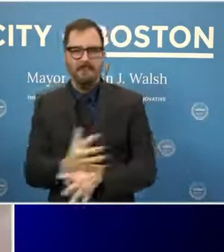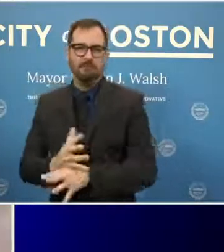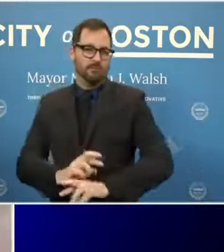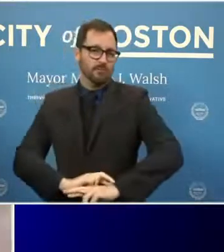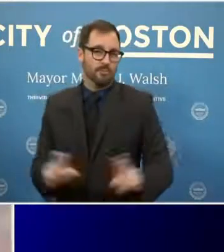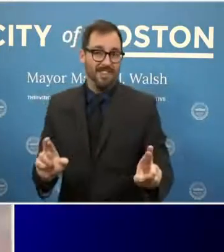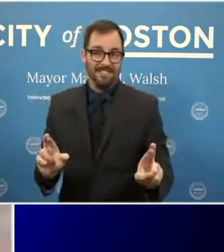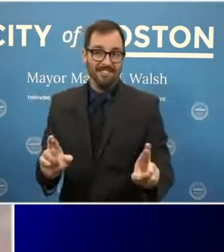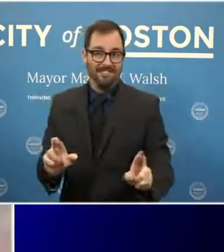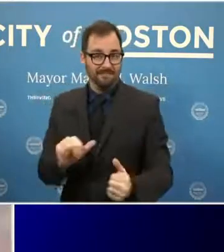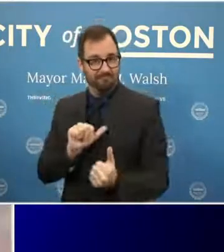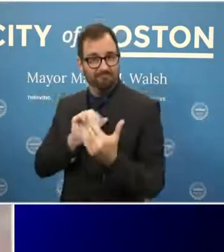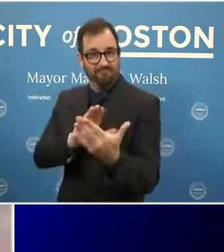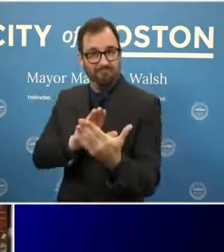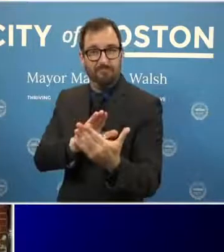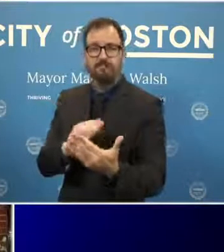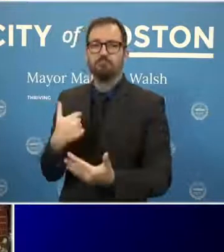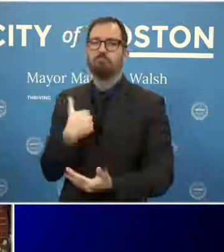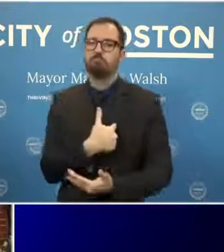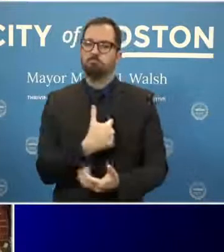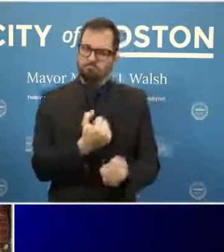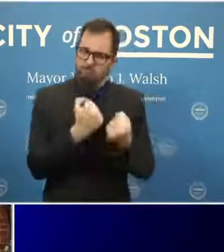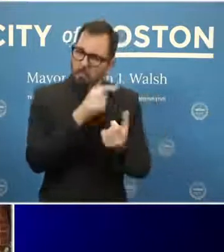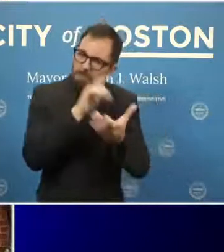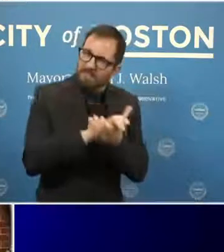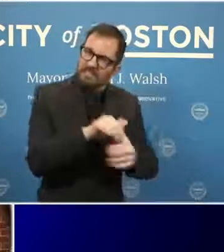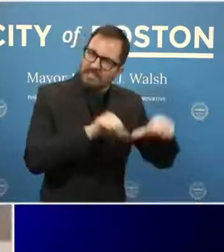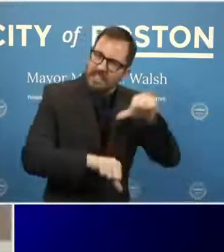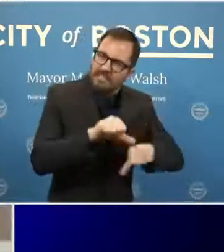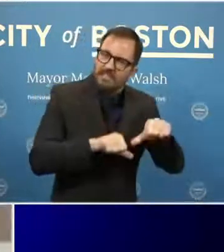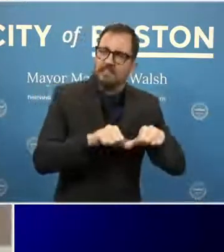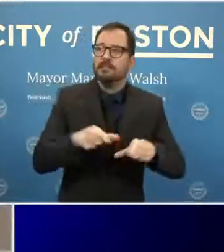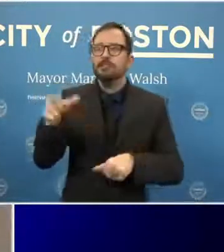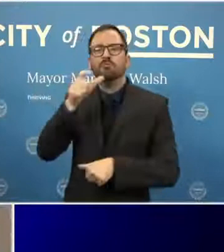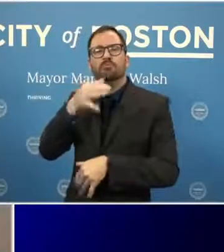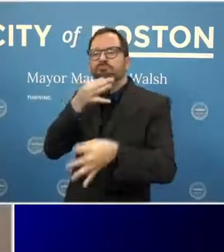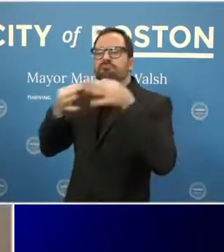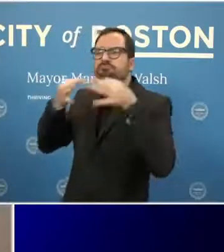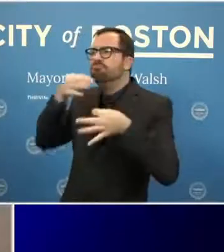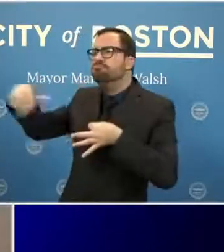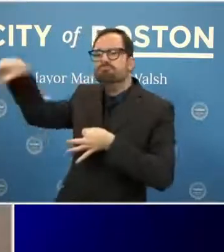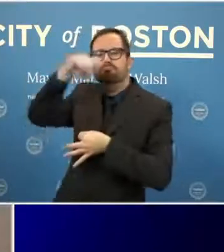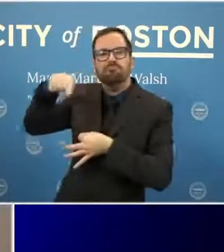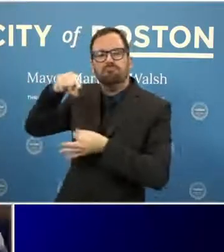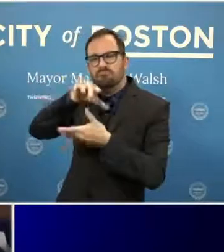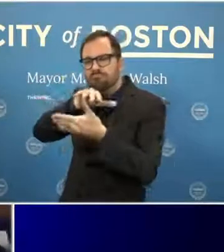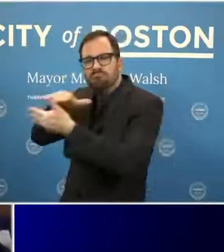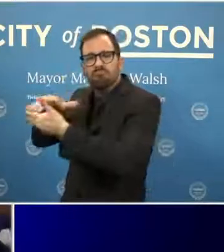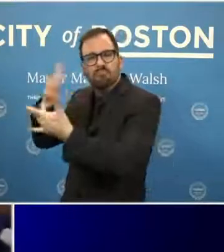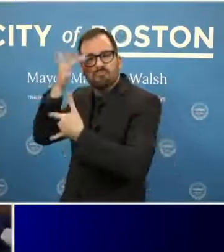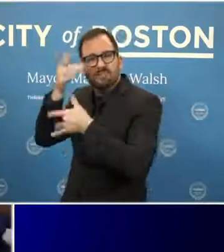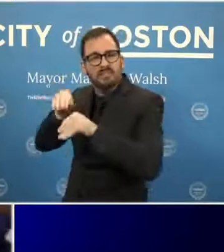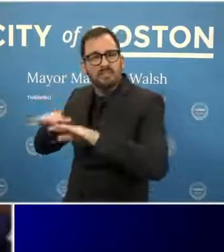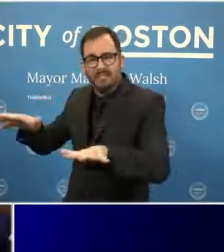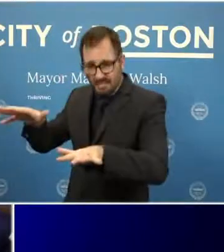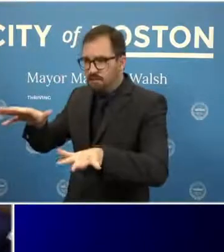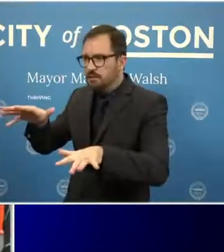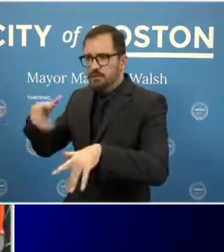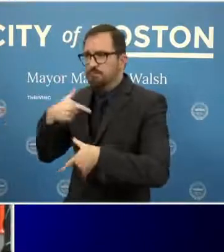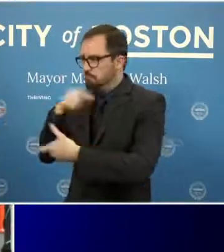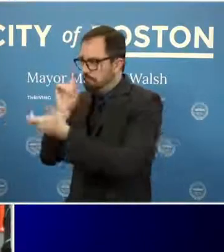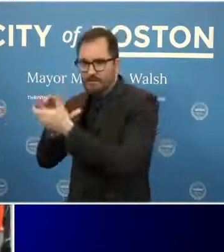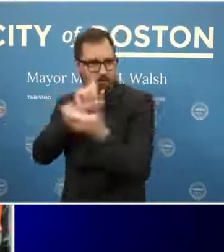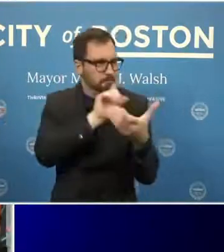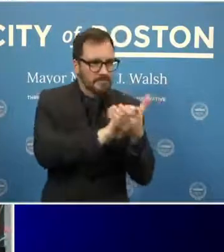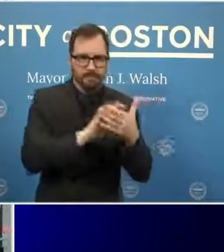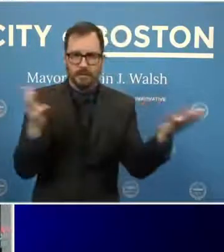we have something to help combat COVID-19. I just feel like the lesson for us, for our city, for